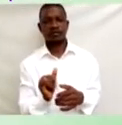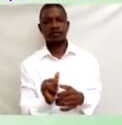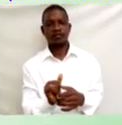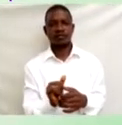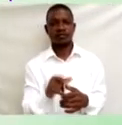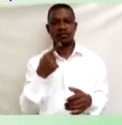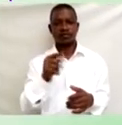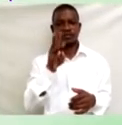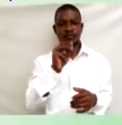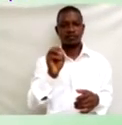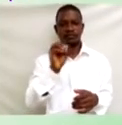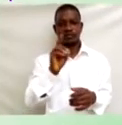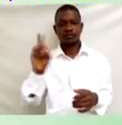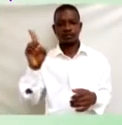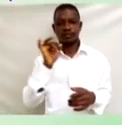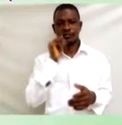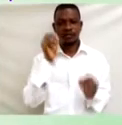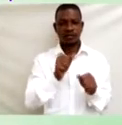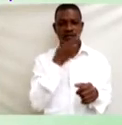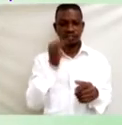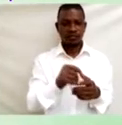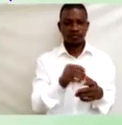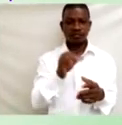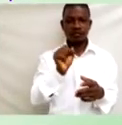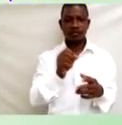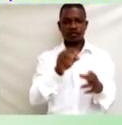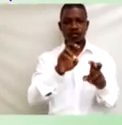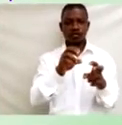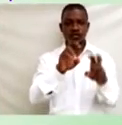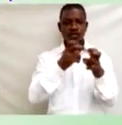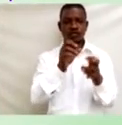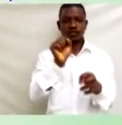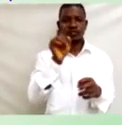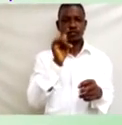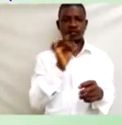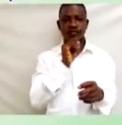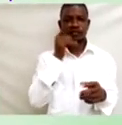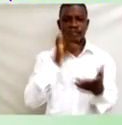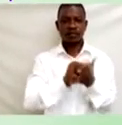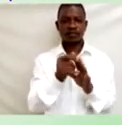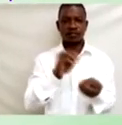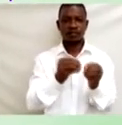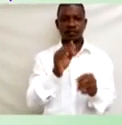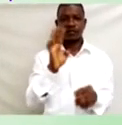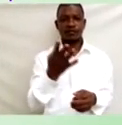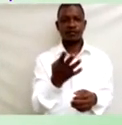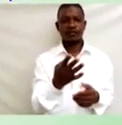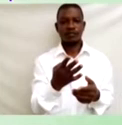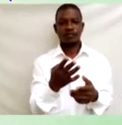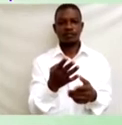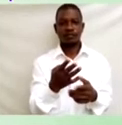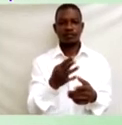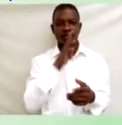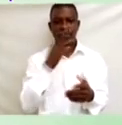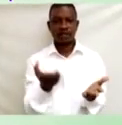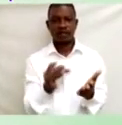And lastly, the mood can be subjunctive, and that is 4.